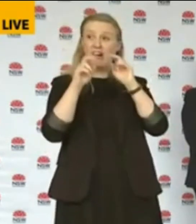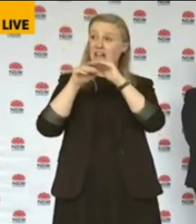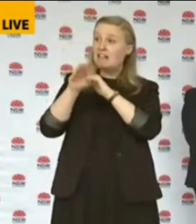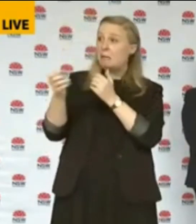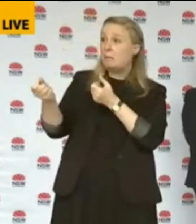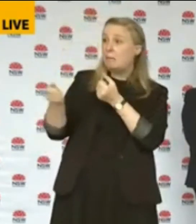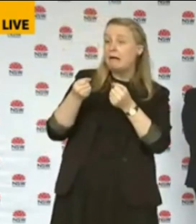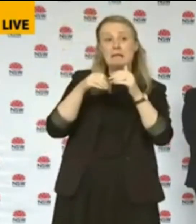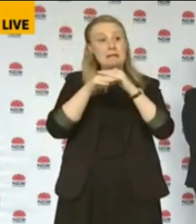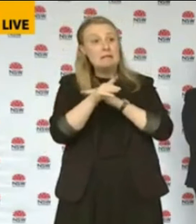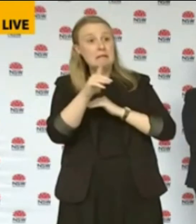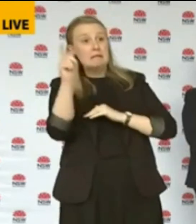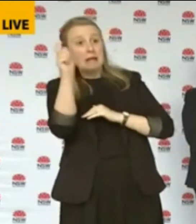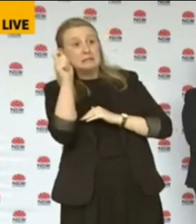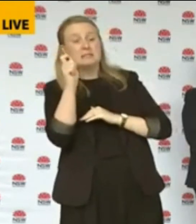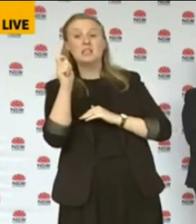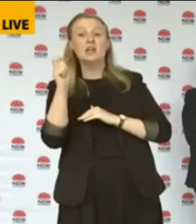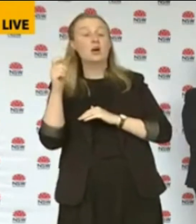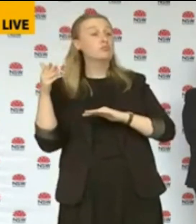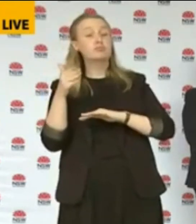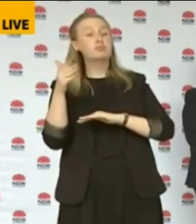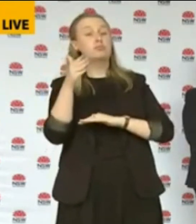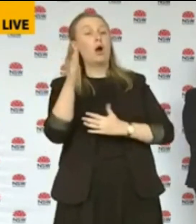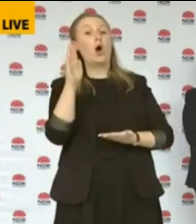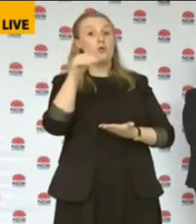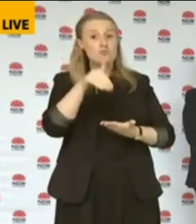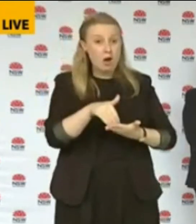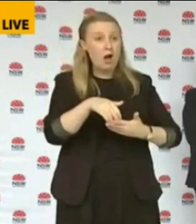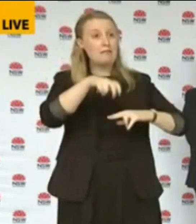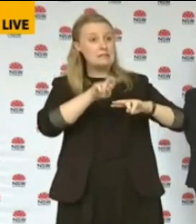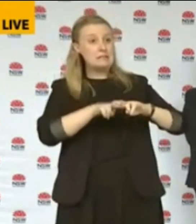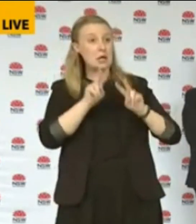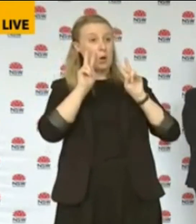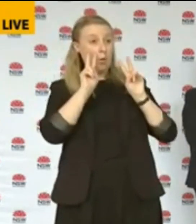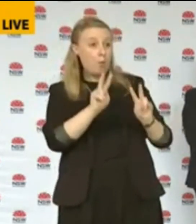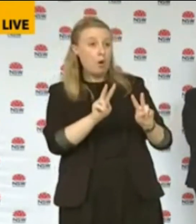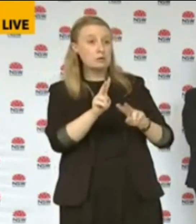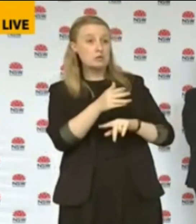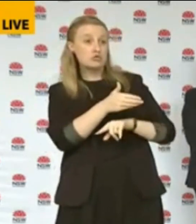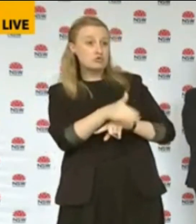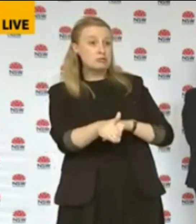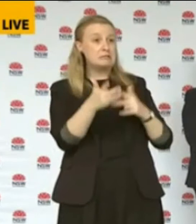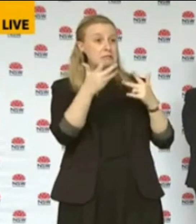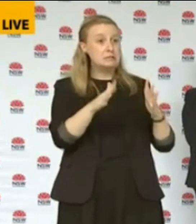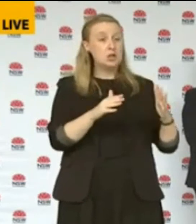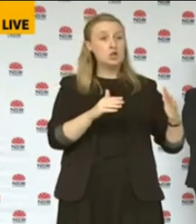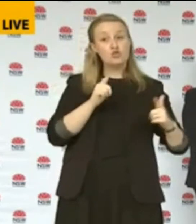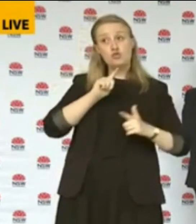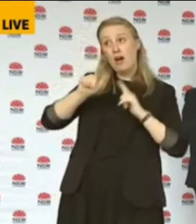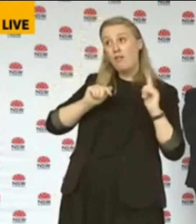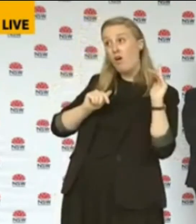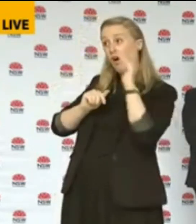the SCG and go to your seat and sit in your seat, you must wear a mask. Now, the